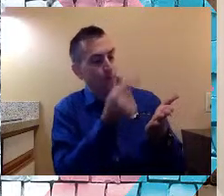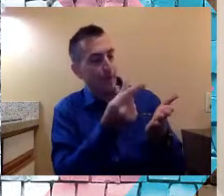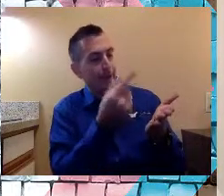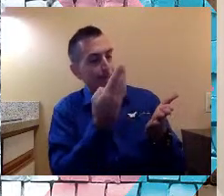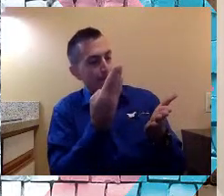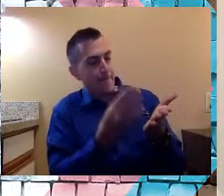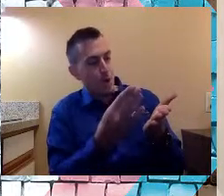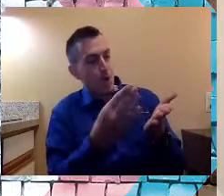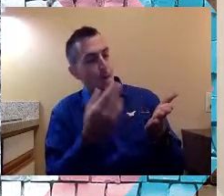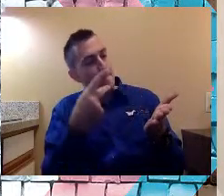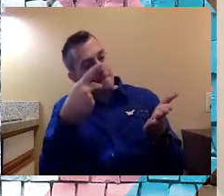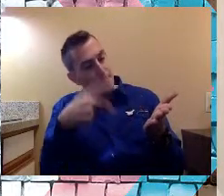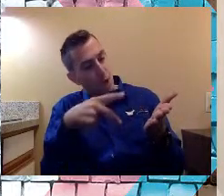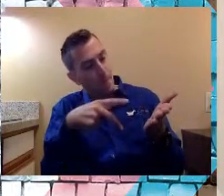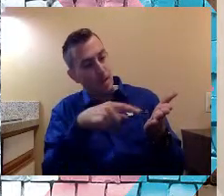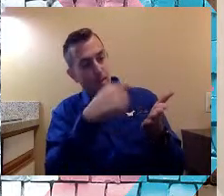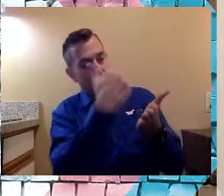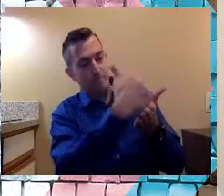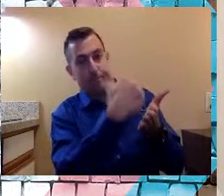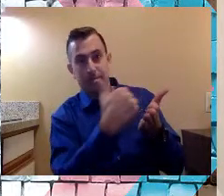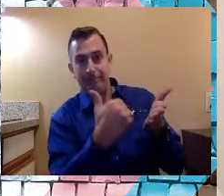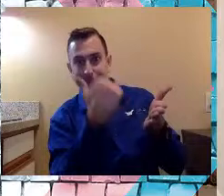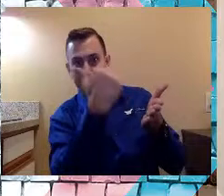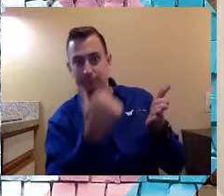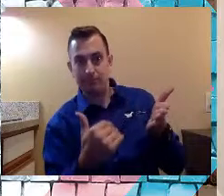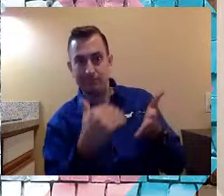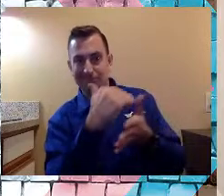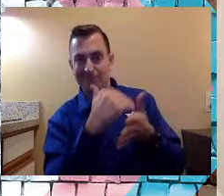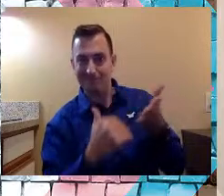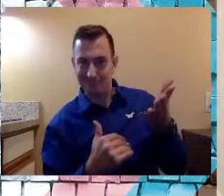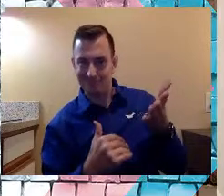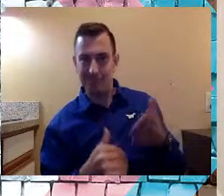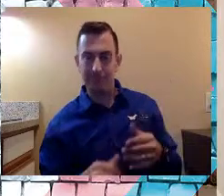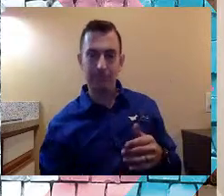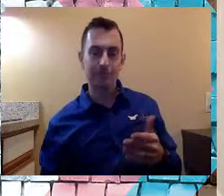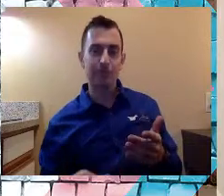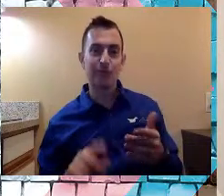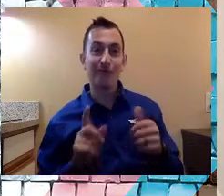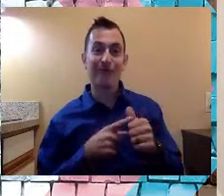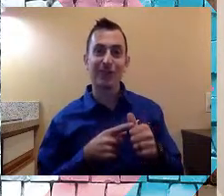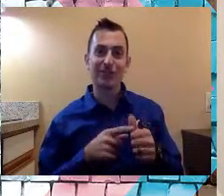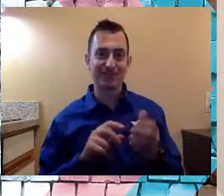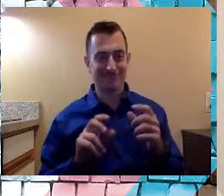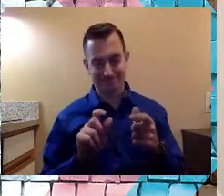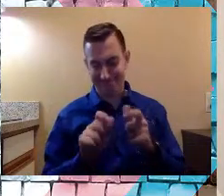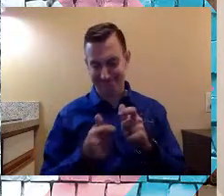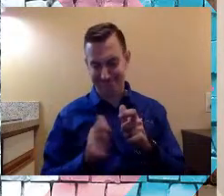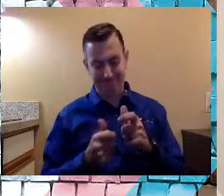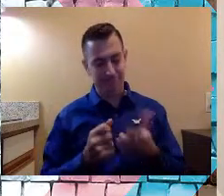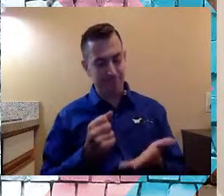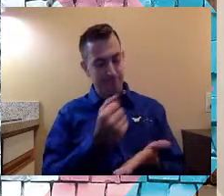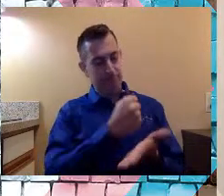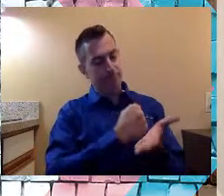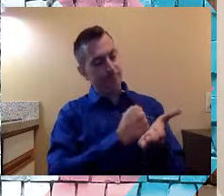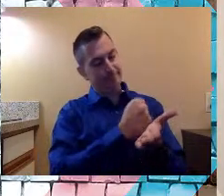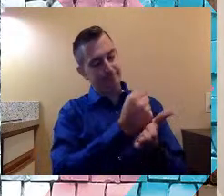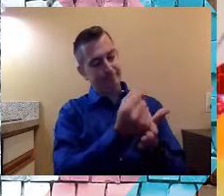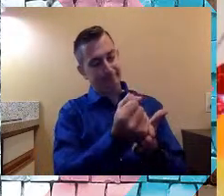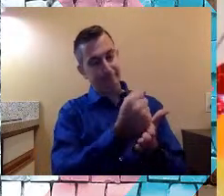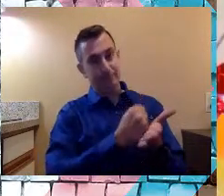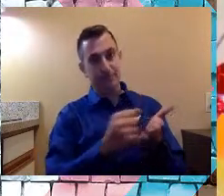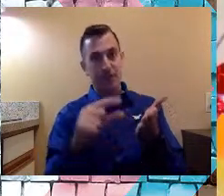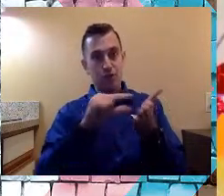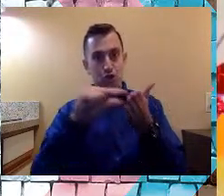okay? So I'm gonna put some glue down. Whoops, my glue stick on. Put some glue down.